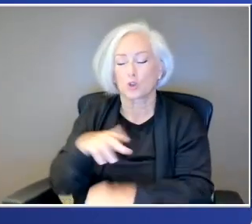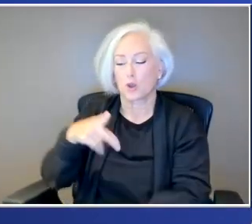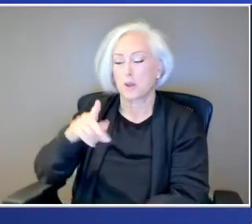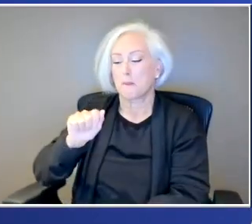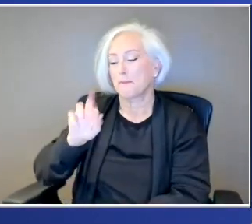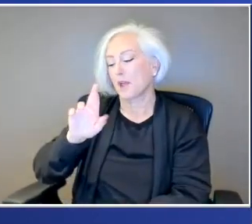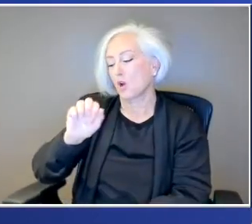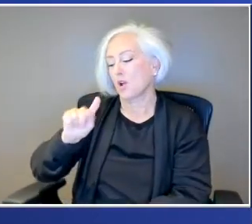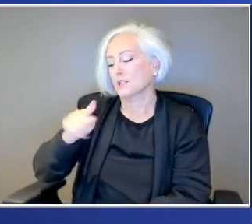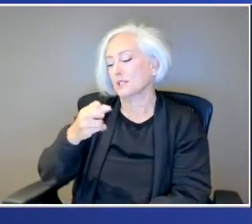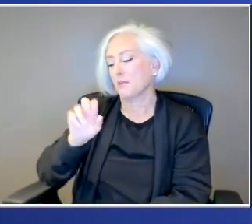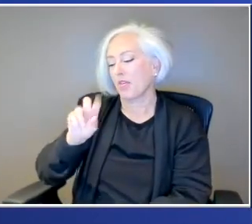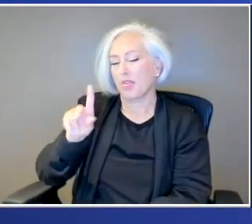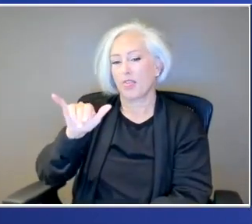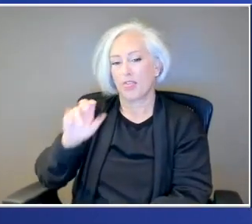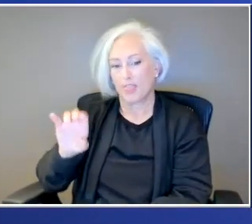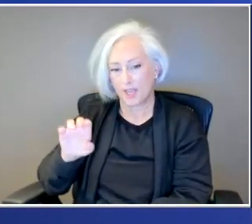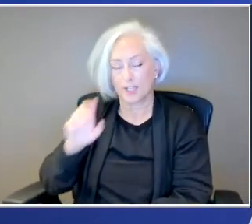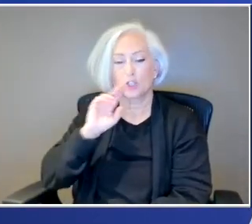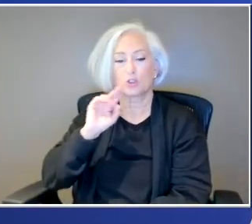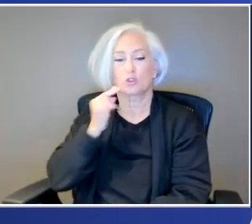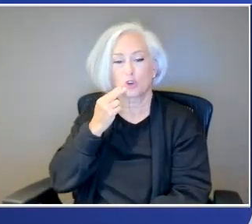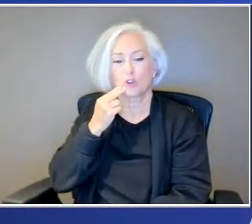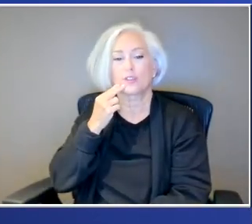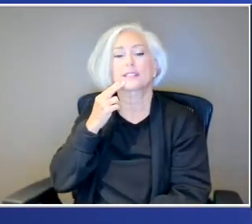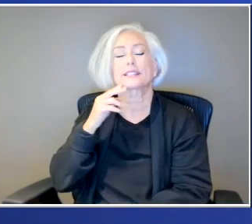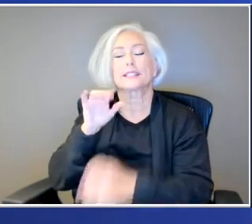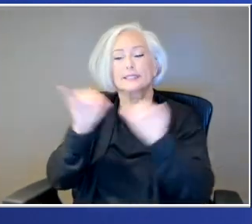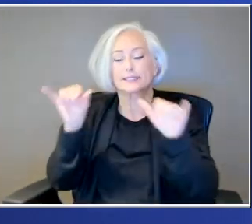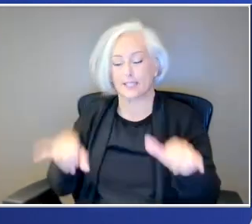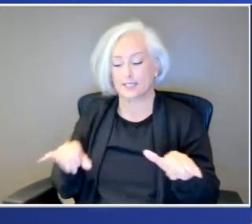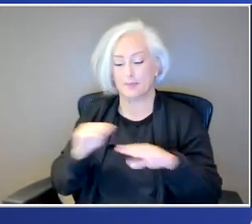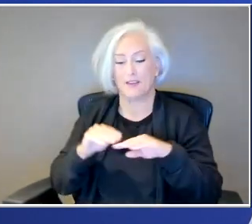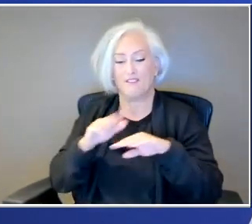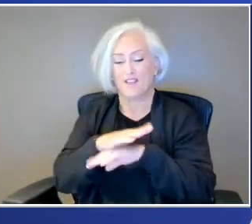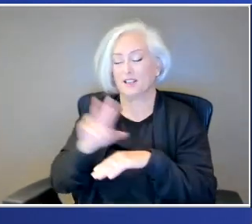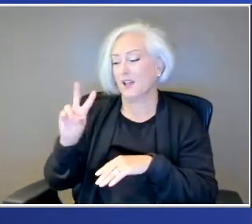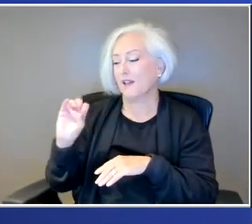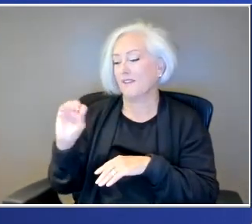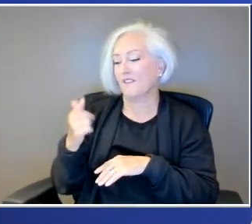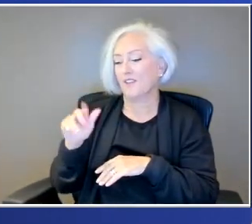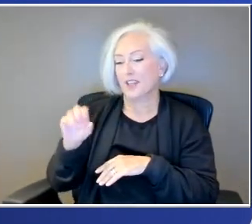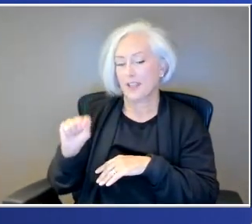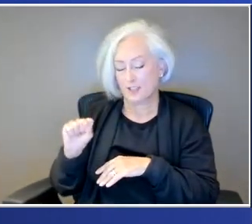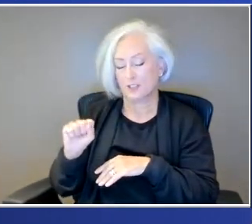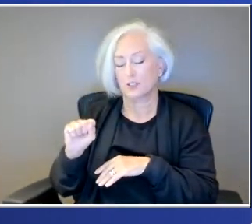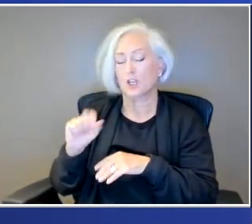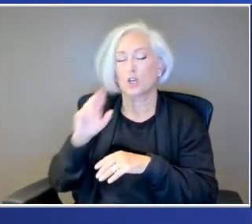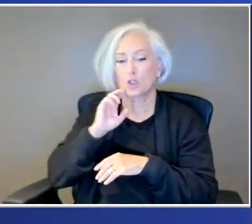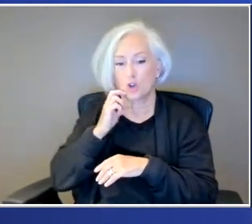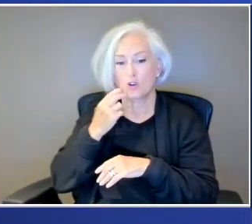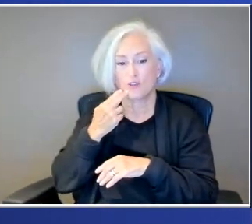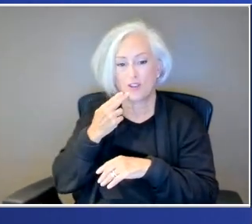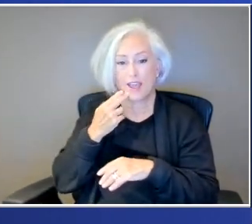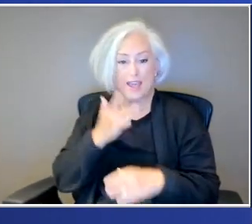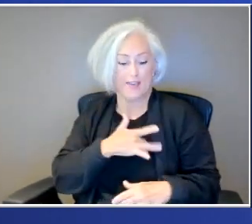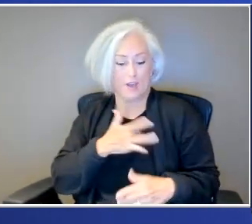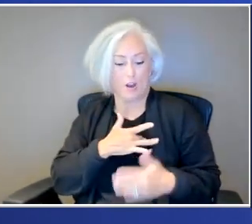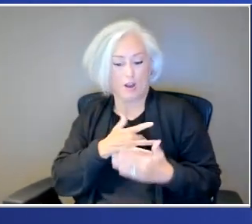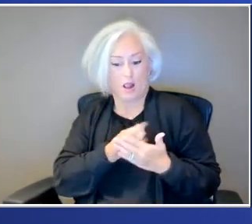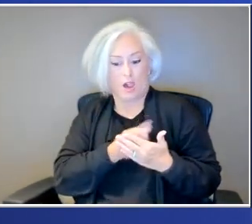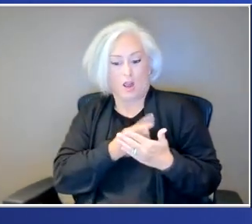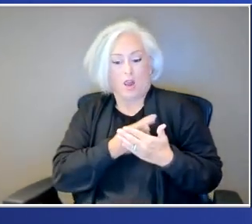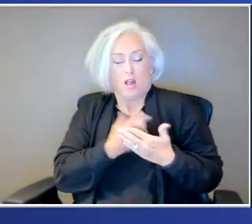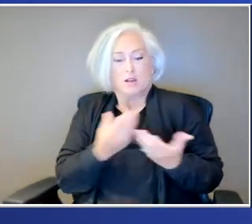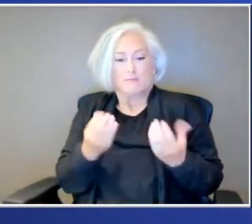system, and it also affects like the vagus nerve, and so it can increase people's heart rate. I don't get a lot of those complaints. I actually have not